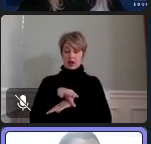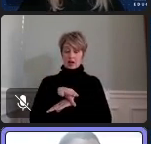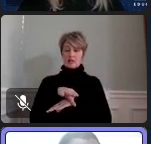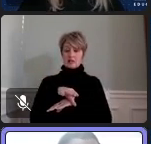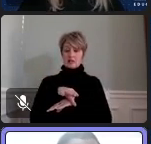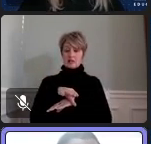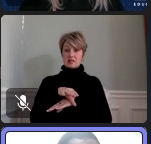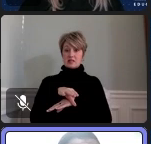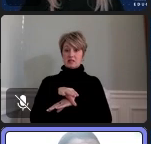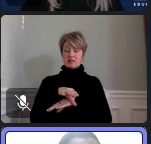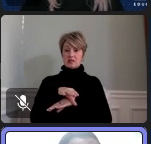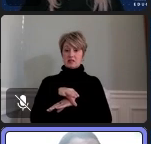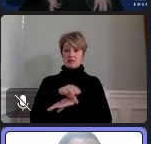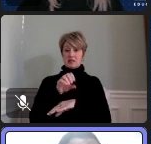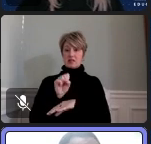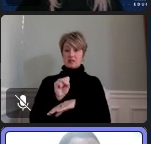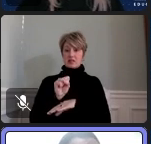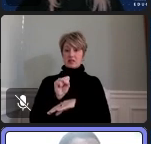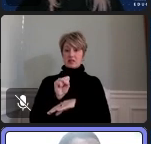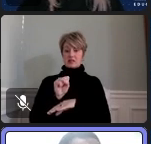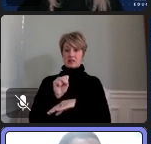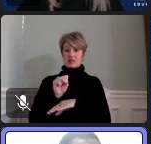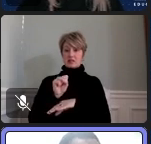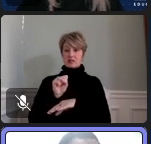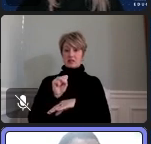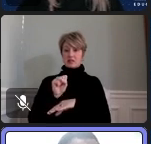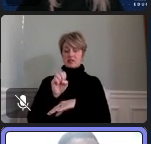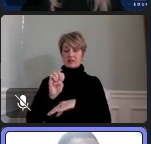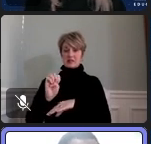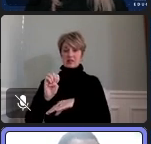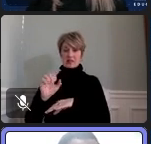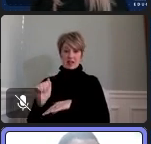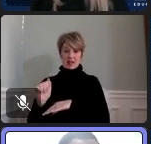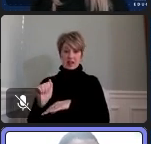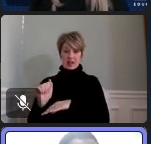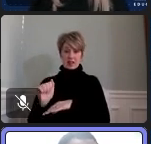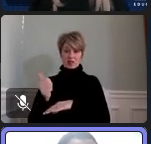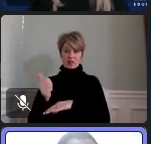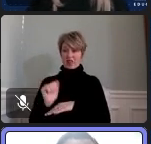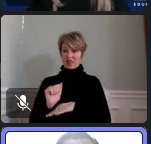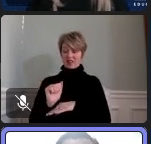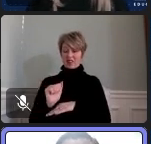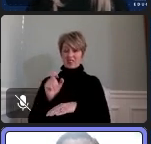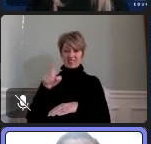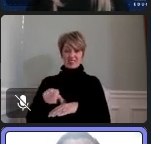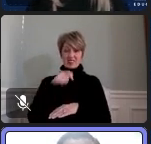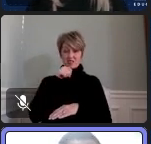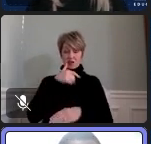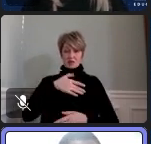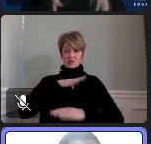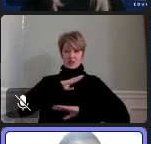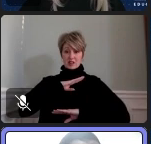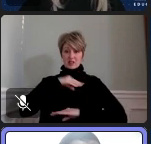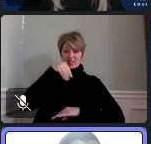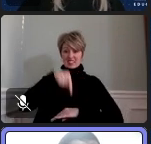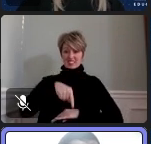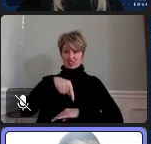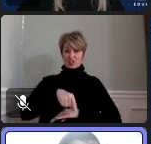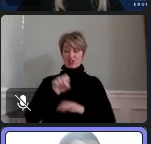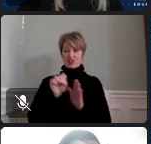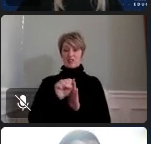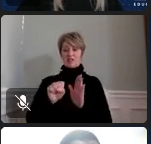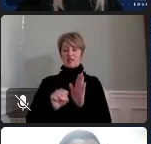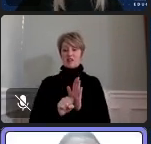of the SEA of any unmet needs within the state of the education of children with